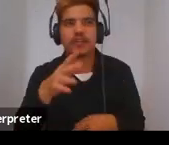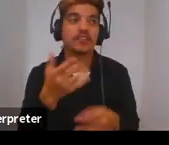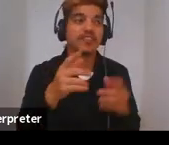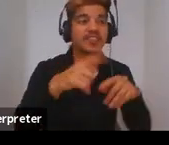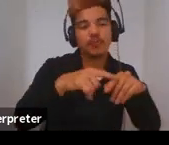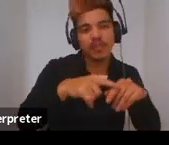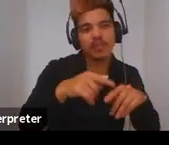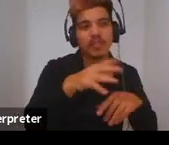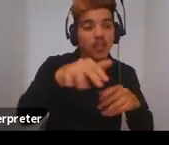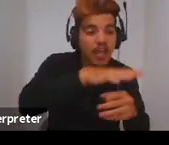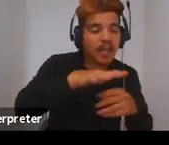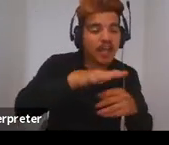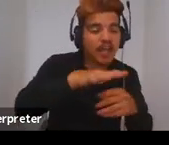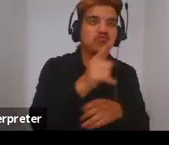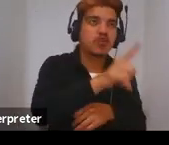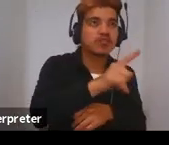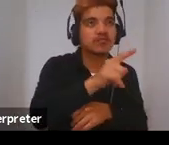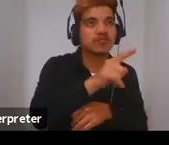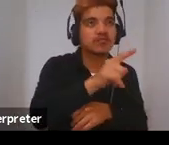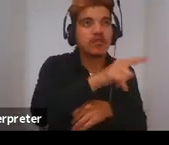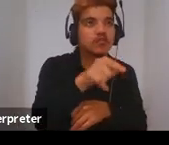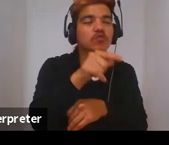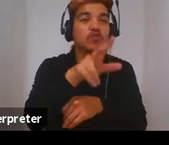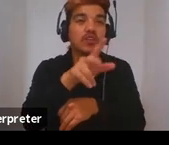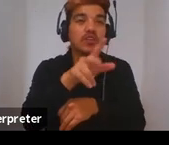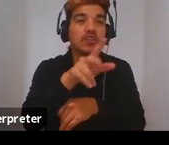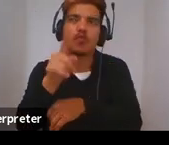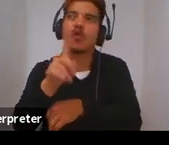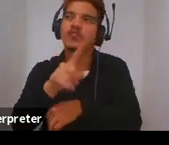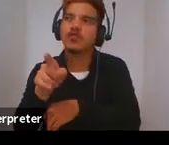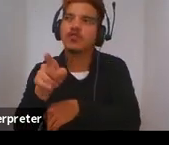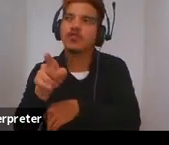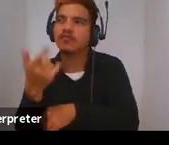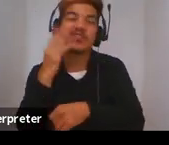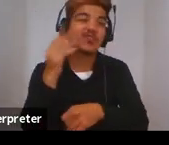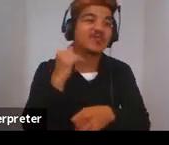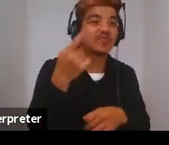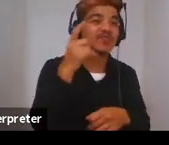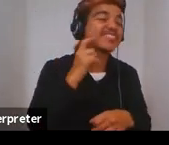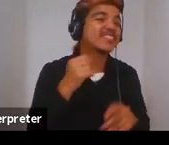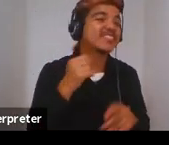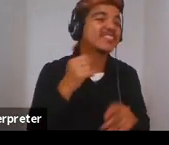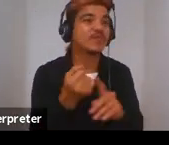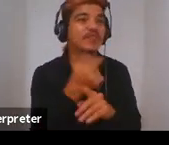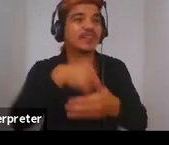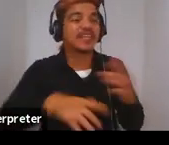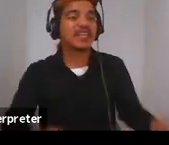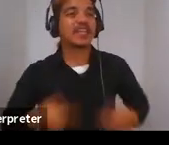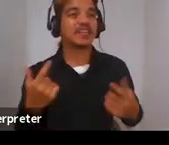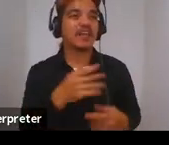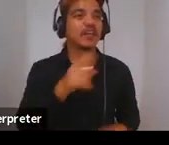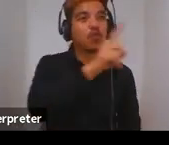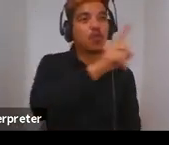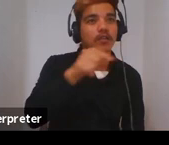areas, between 1 in 3 and 1 in 5 women will experience sexual violence in their lifetime. And between 1 in 6